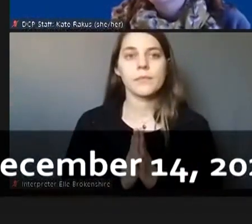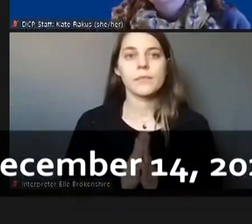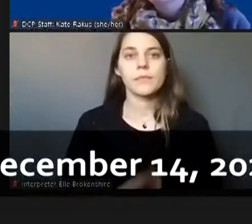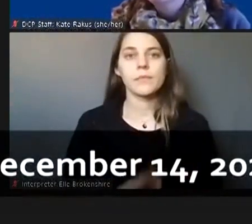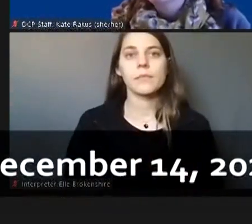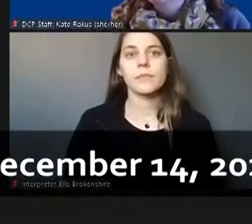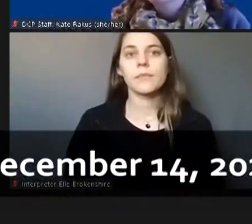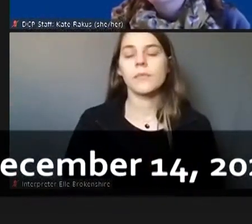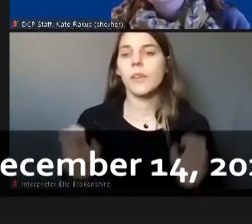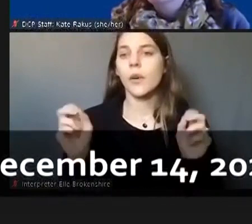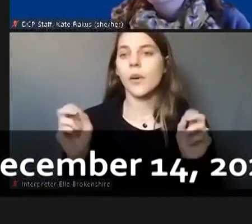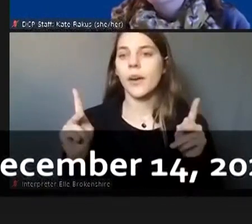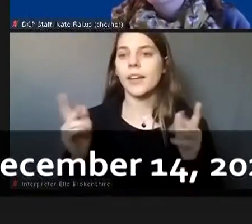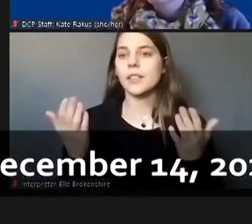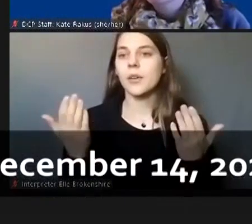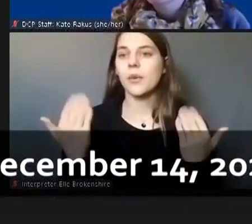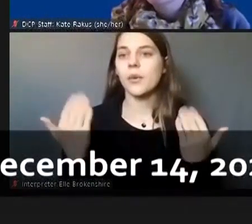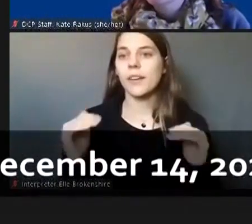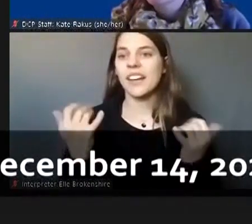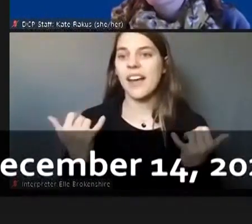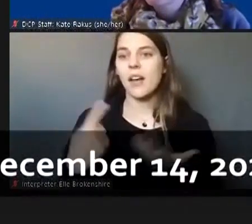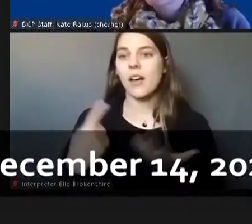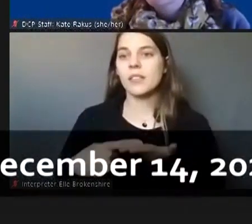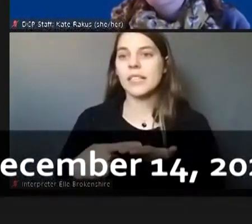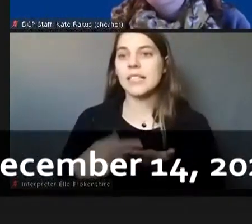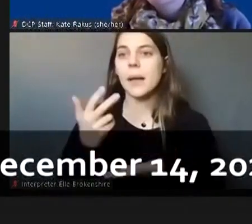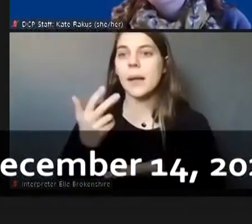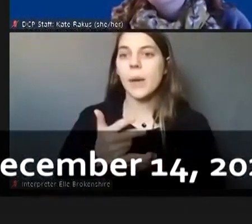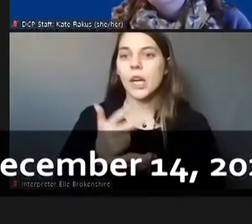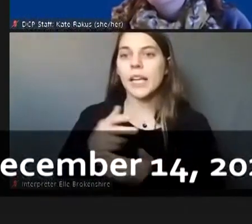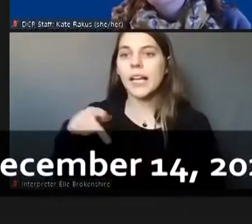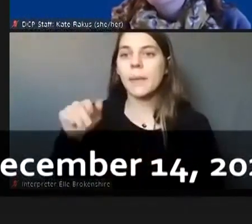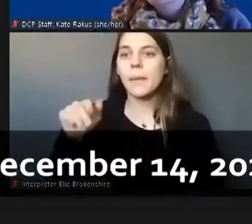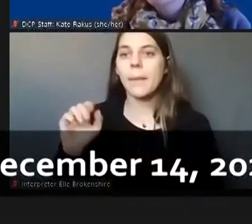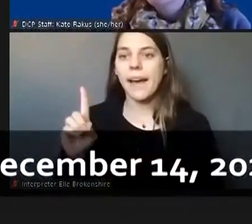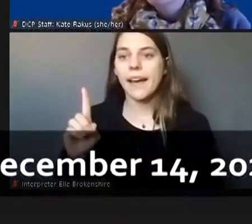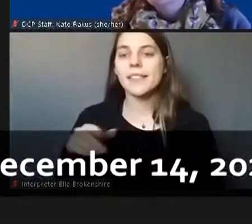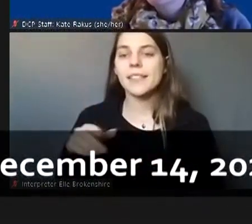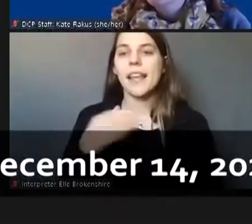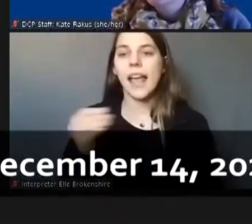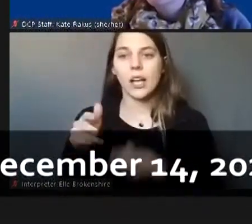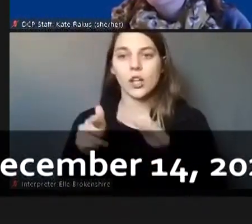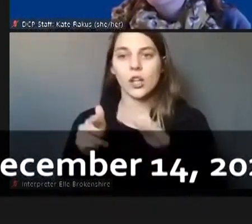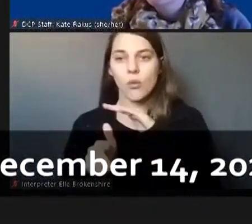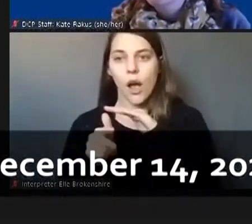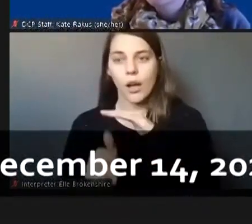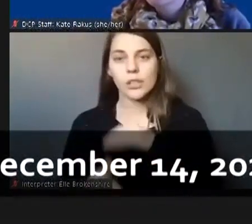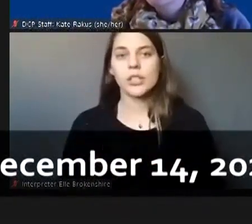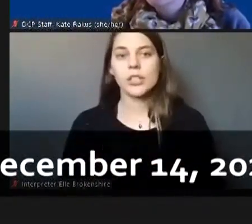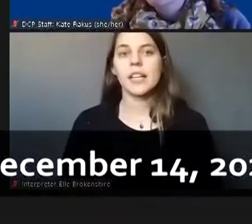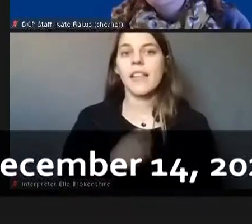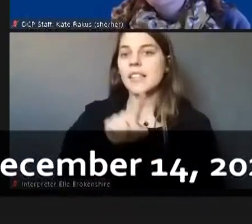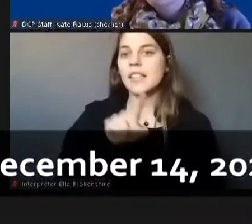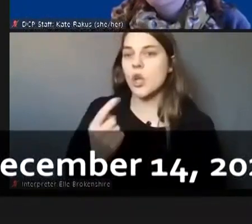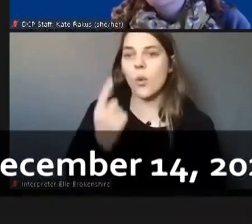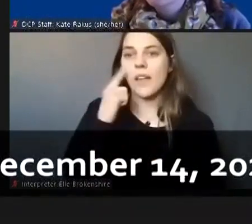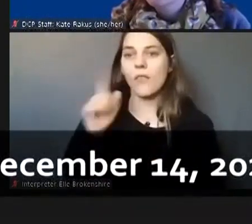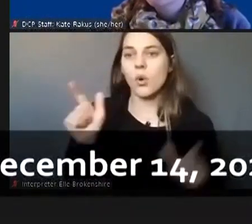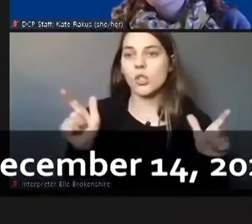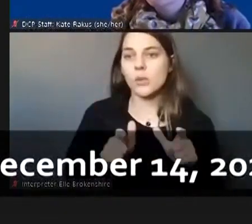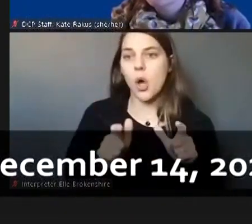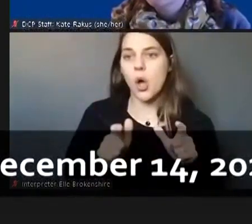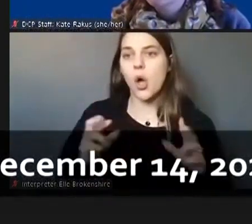Okay, so moving on to parking pads and garages. This is just for smaller scale